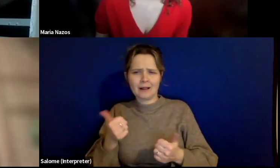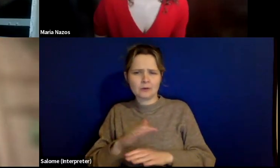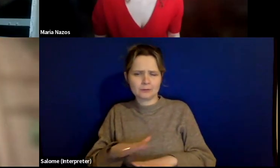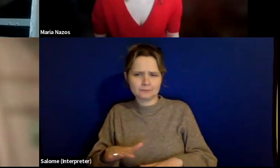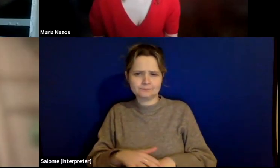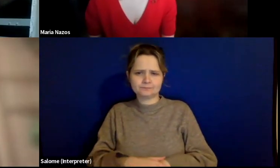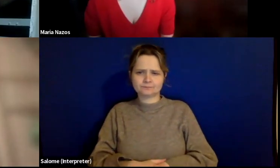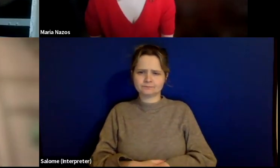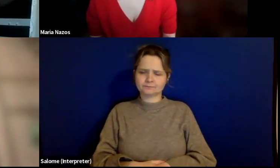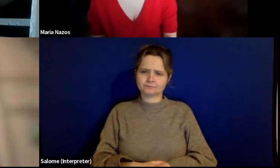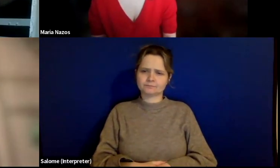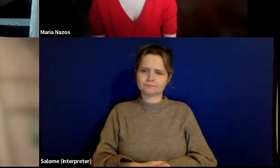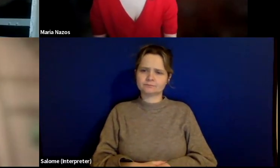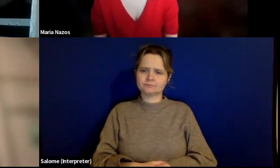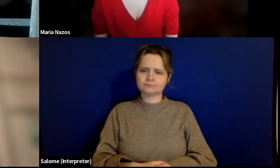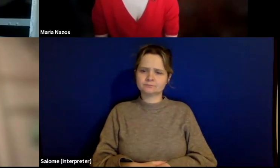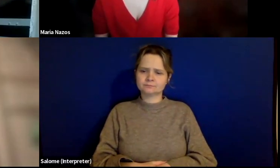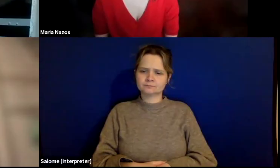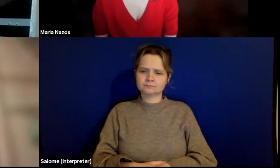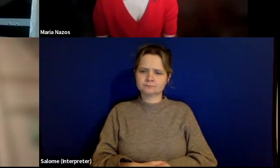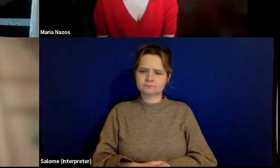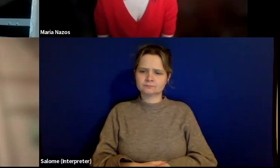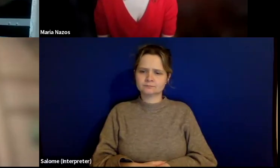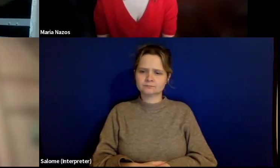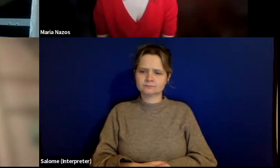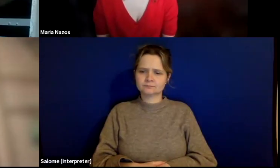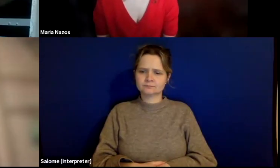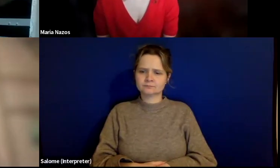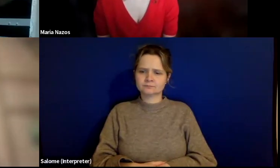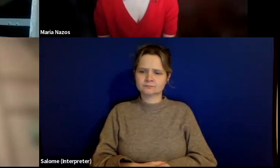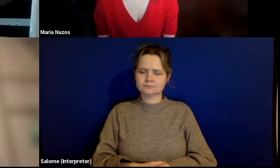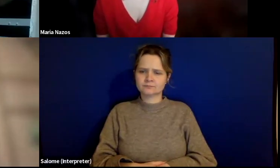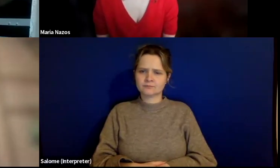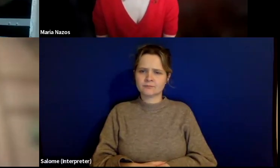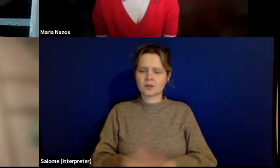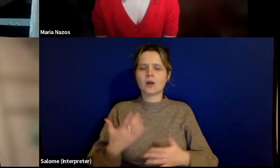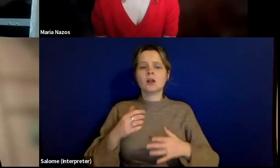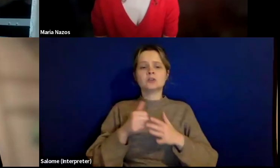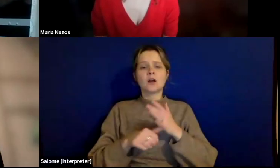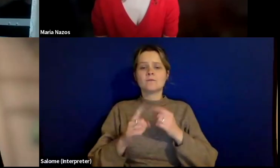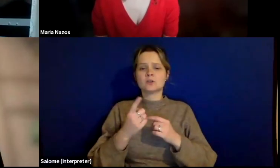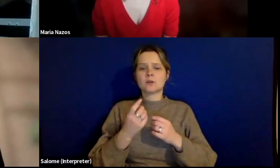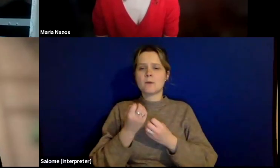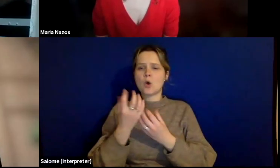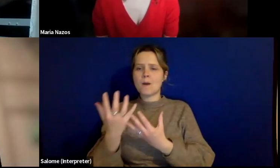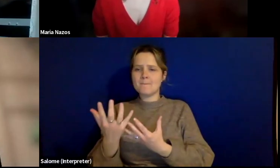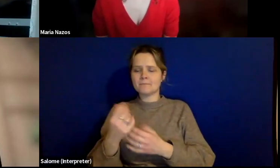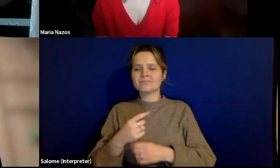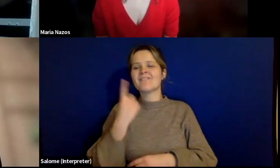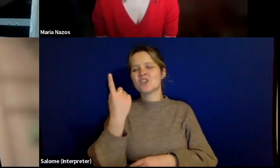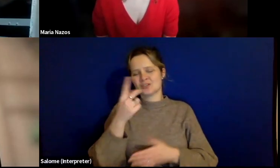So I'll begin with a poem. Of course, I'll read in